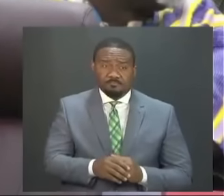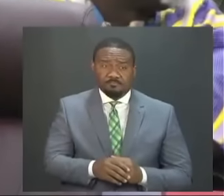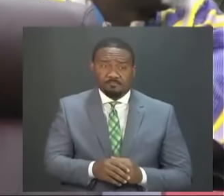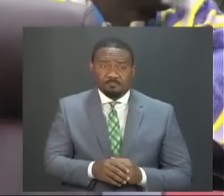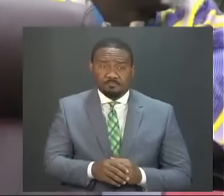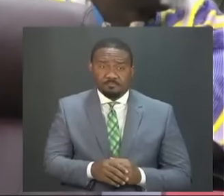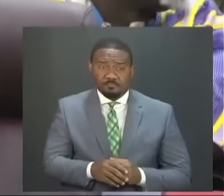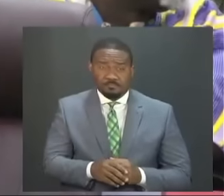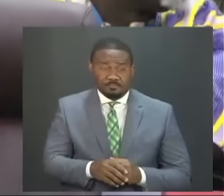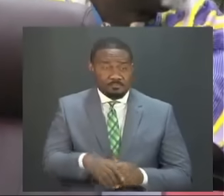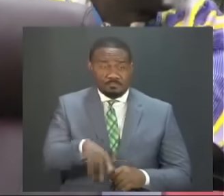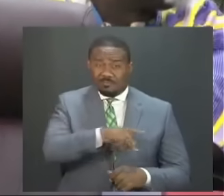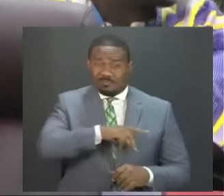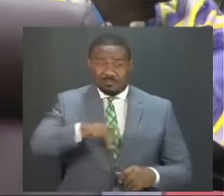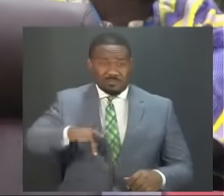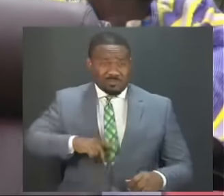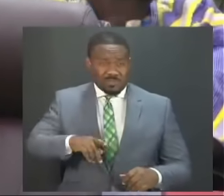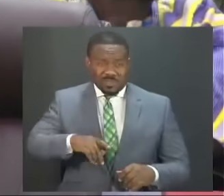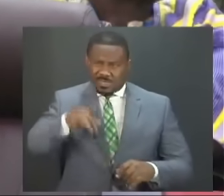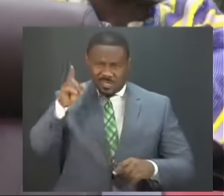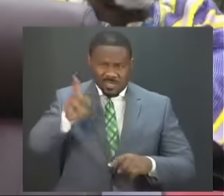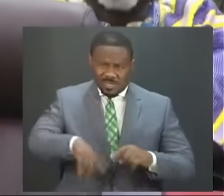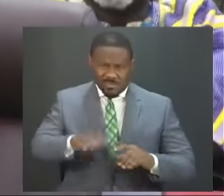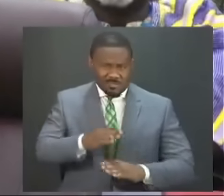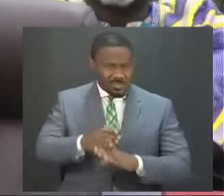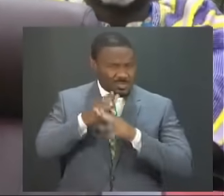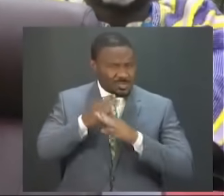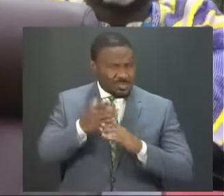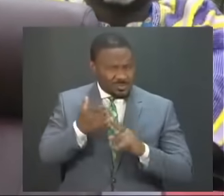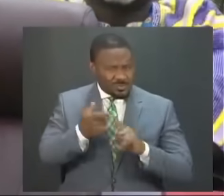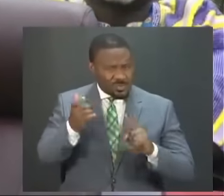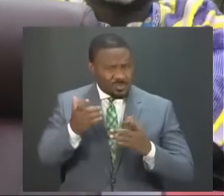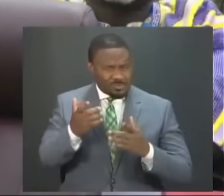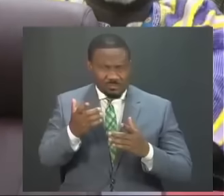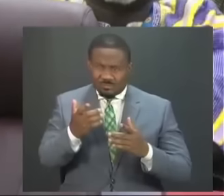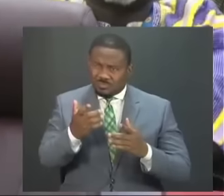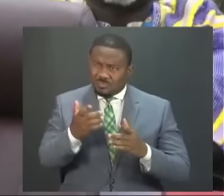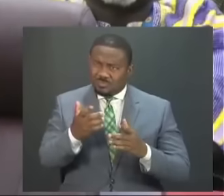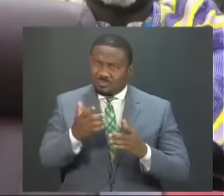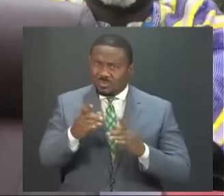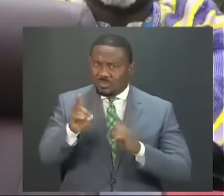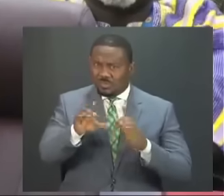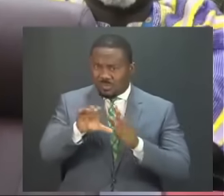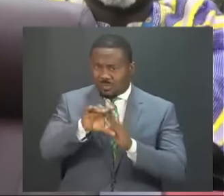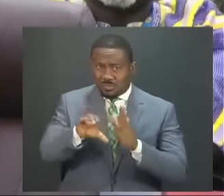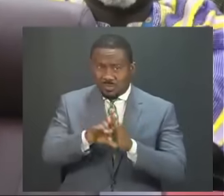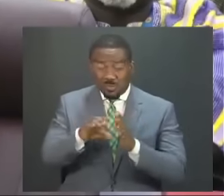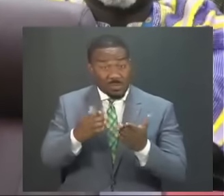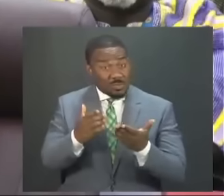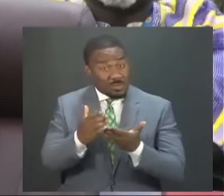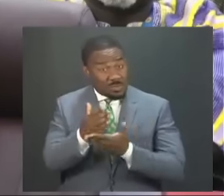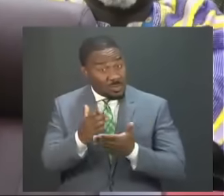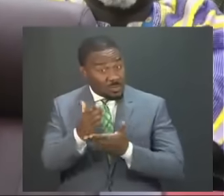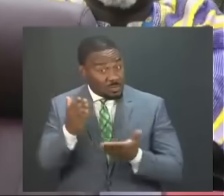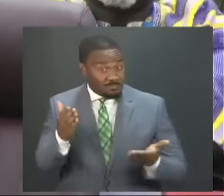that this Parliament cannot be injuncted from performing its constitutional right. So the matter is settled. So